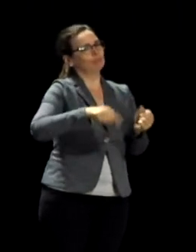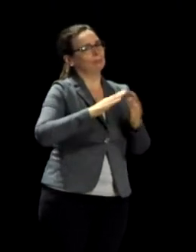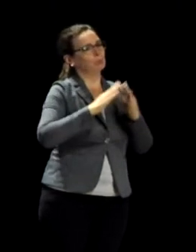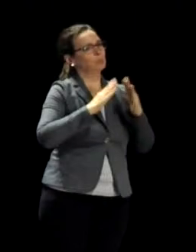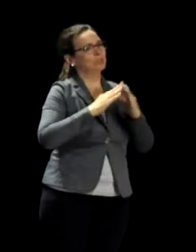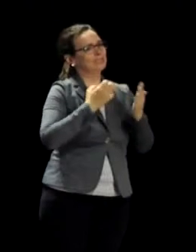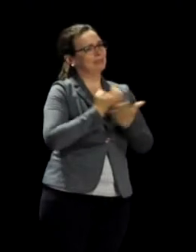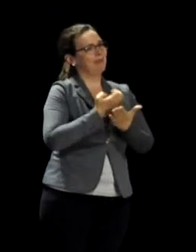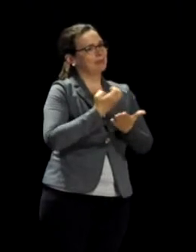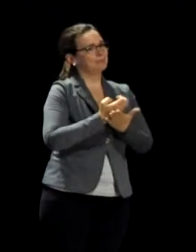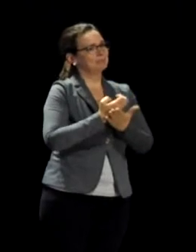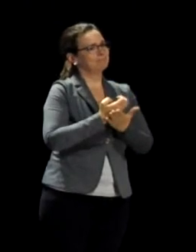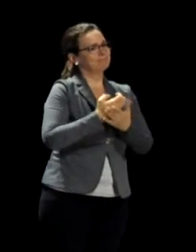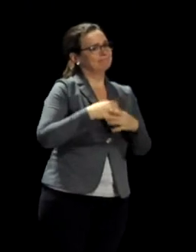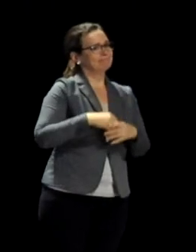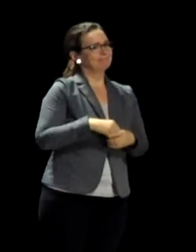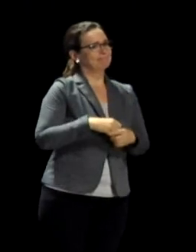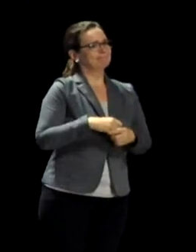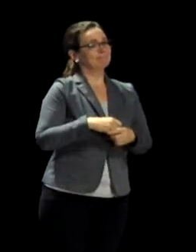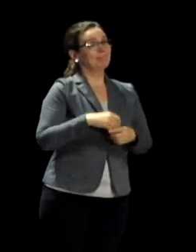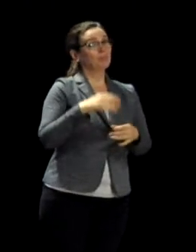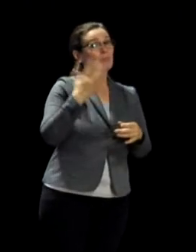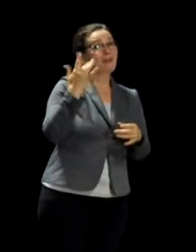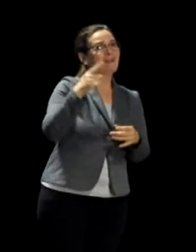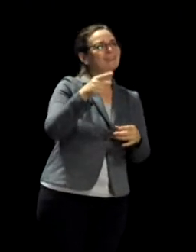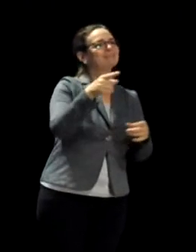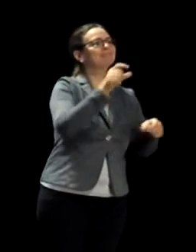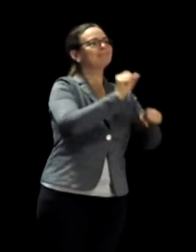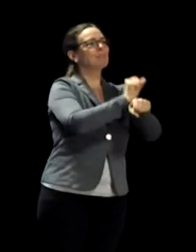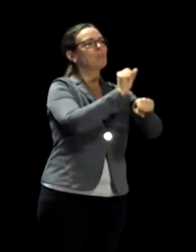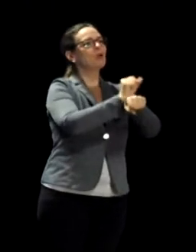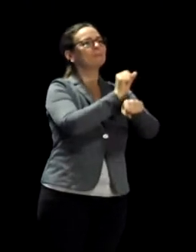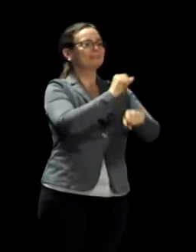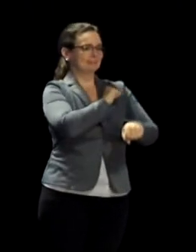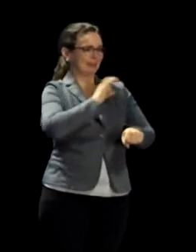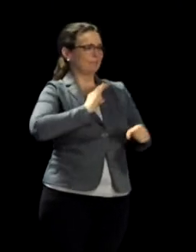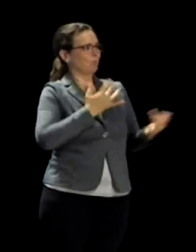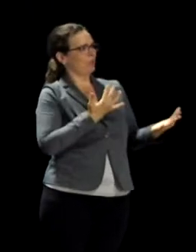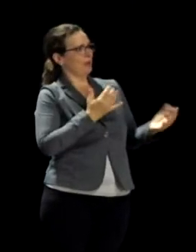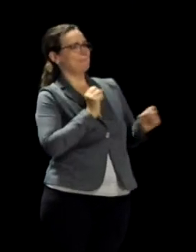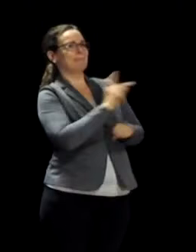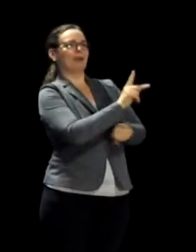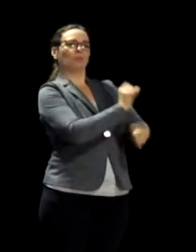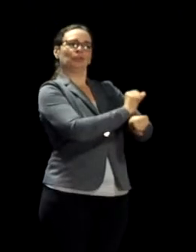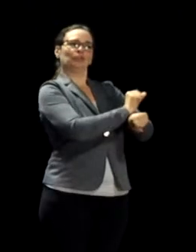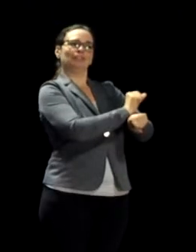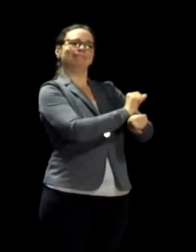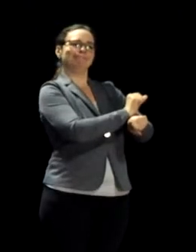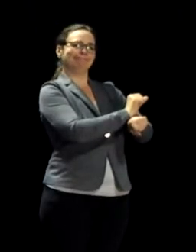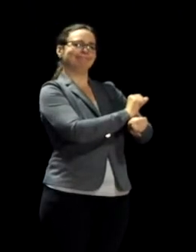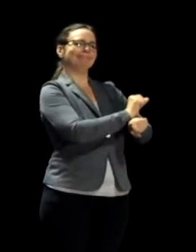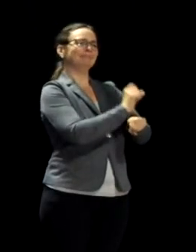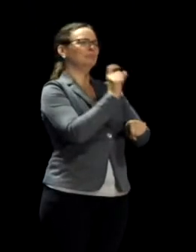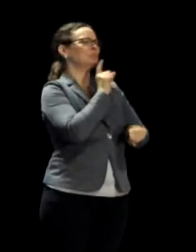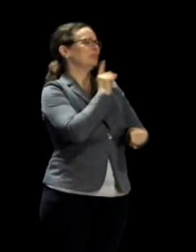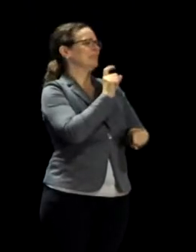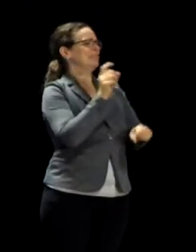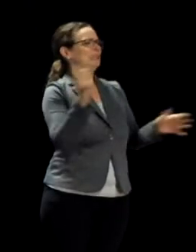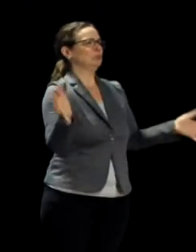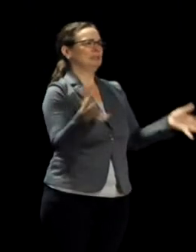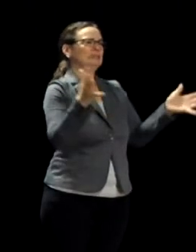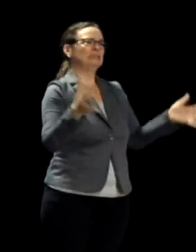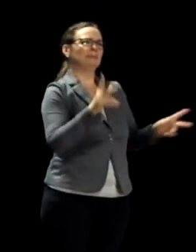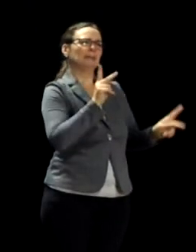unemployment checks are going away at the end of the month. And so we need to get people back to work so that they